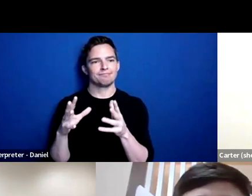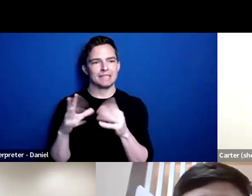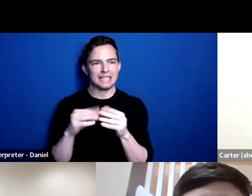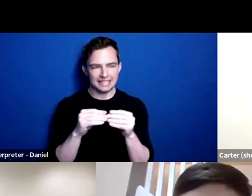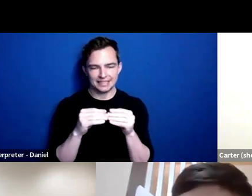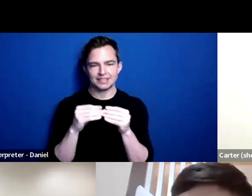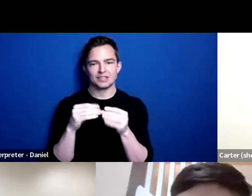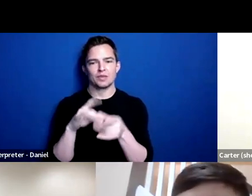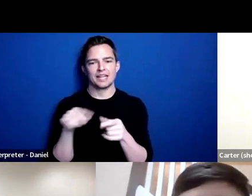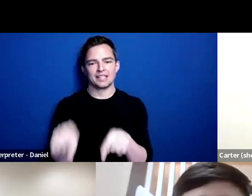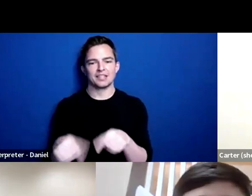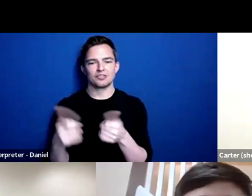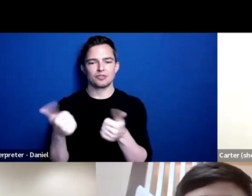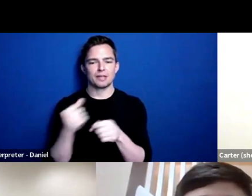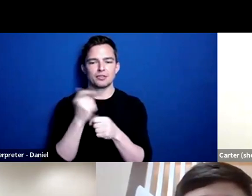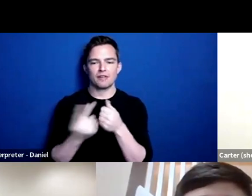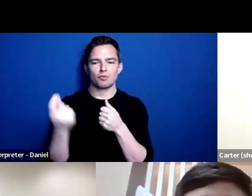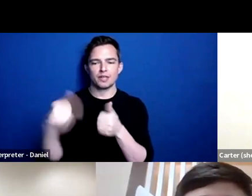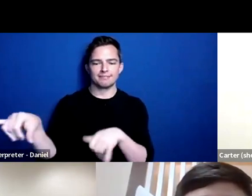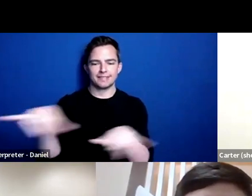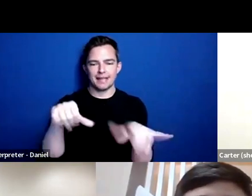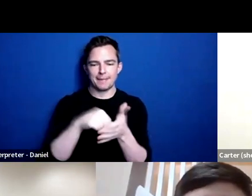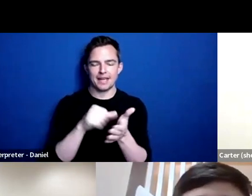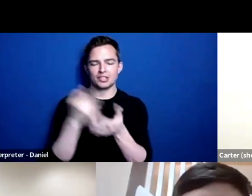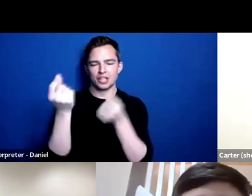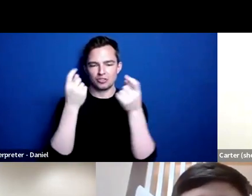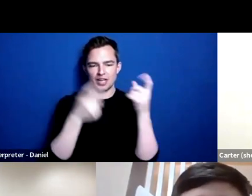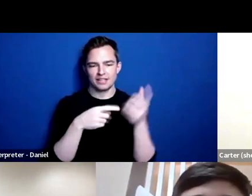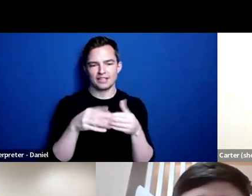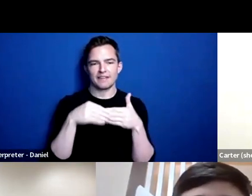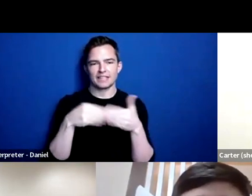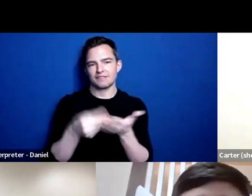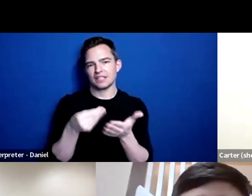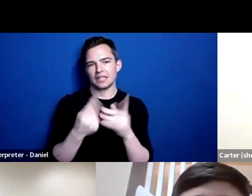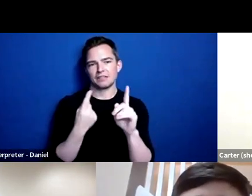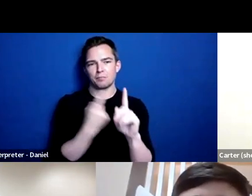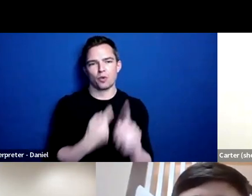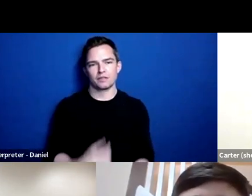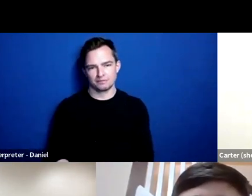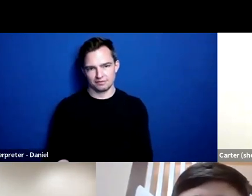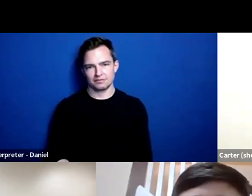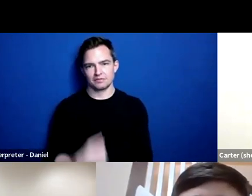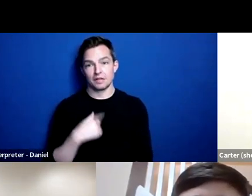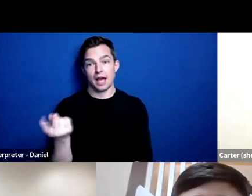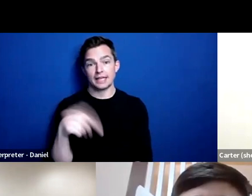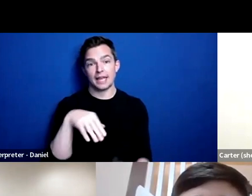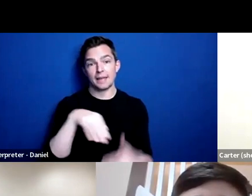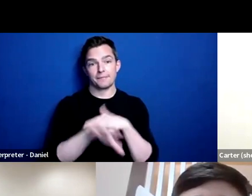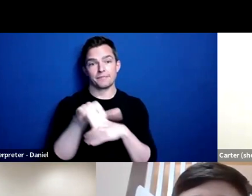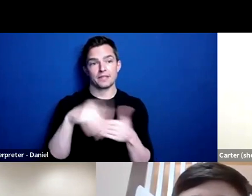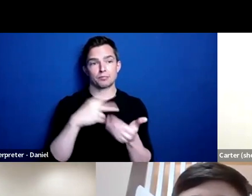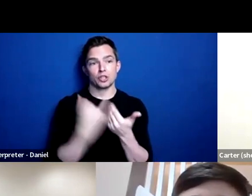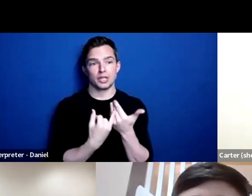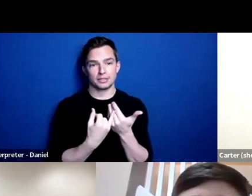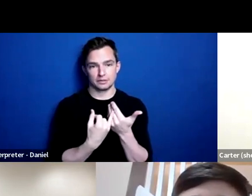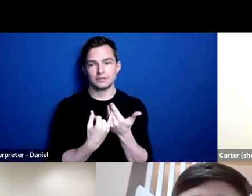comfortable with the understanding and principles of flex funding, right? I know when I came into this project, I came